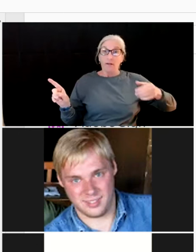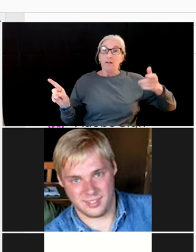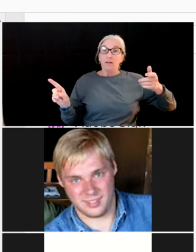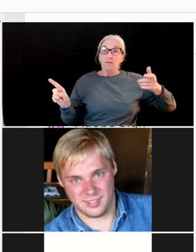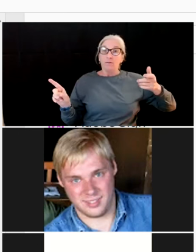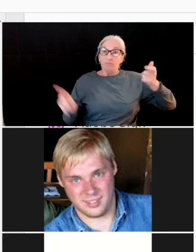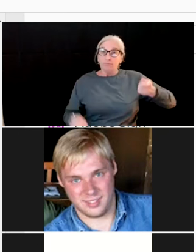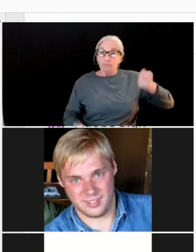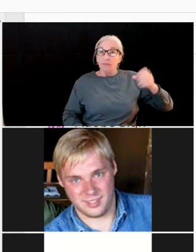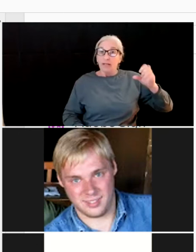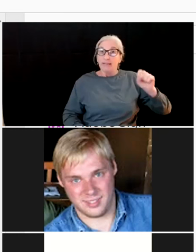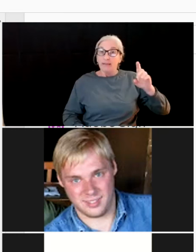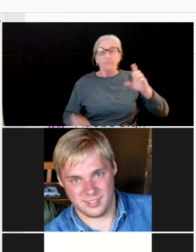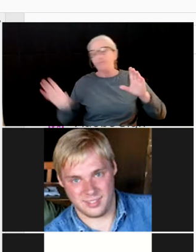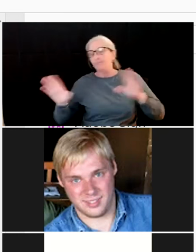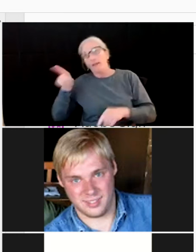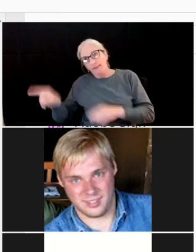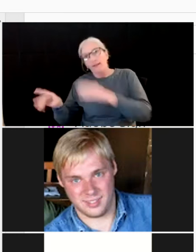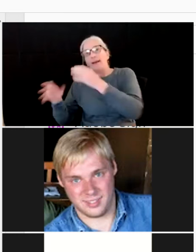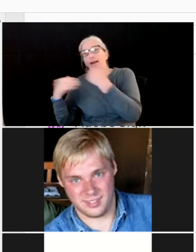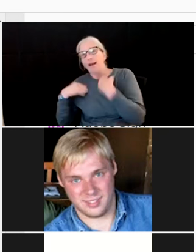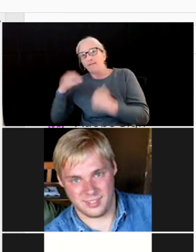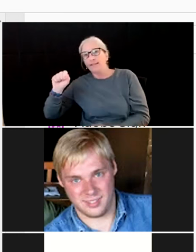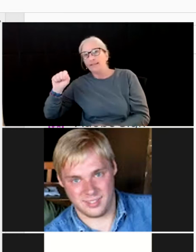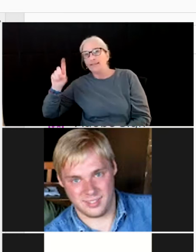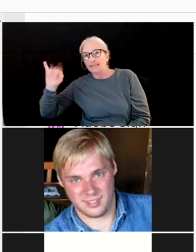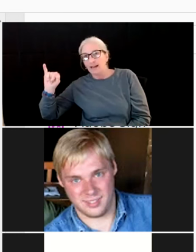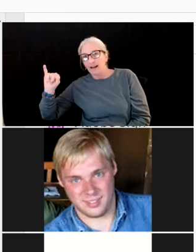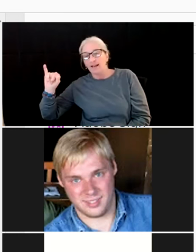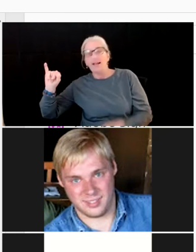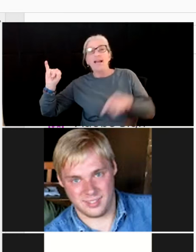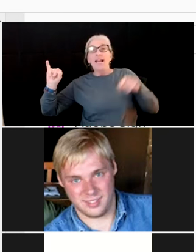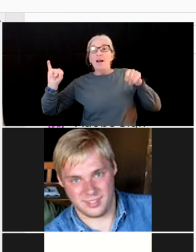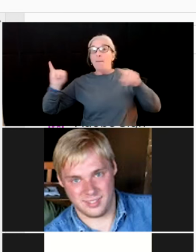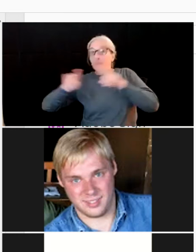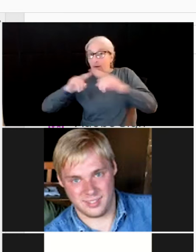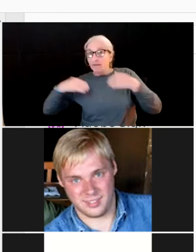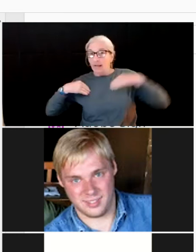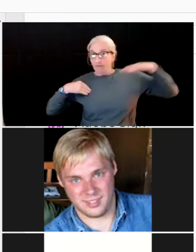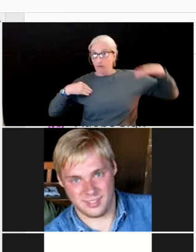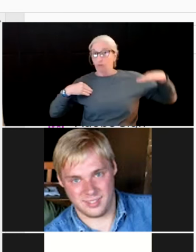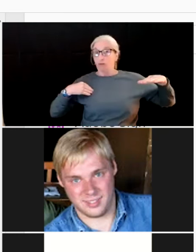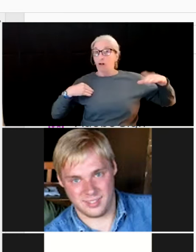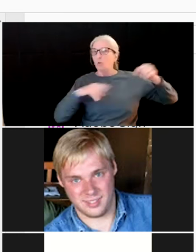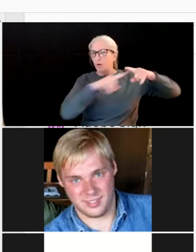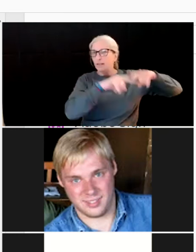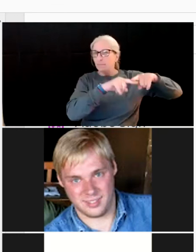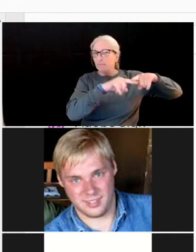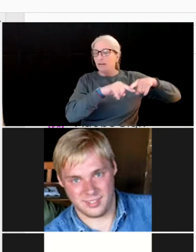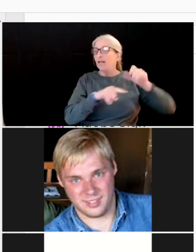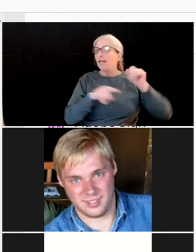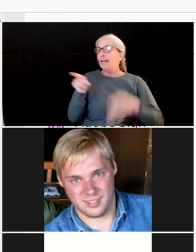and they have a dependent. If your client earns above SGA, or if they have a medical redetermination and Social